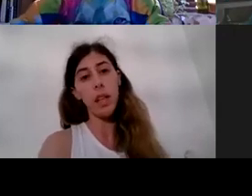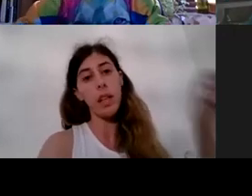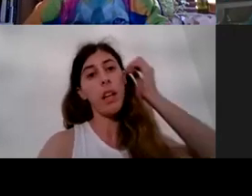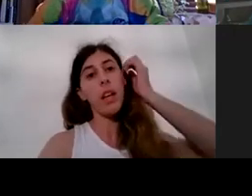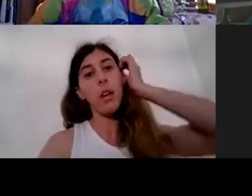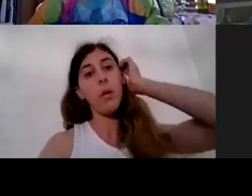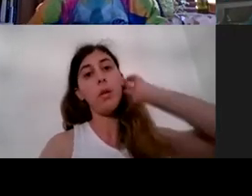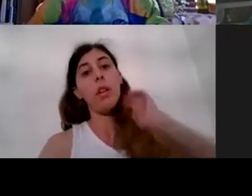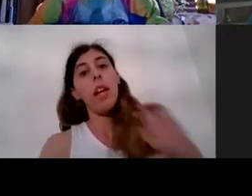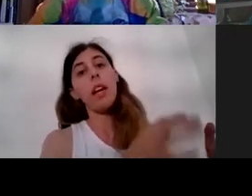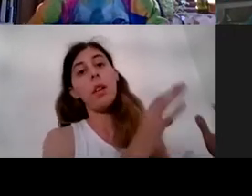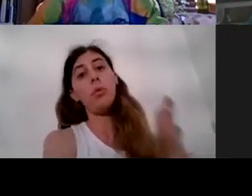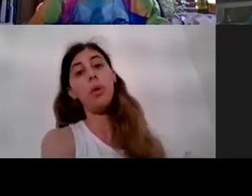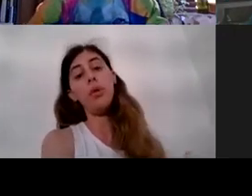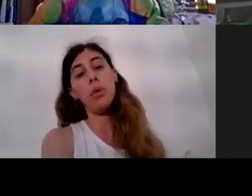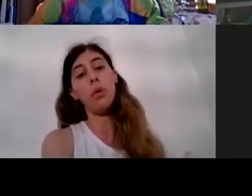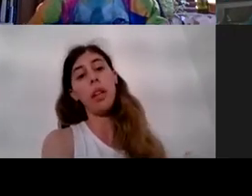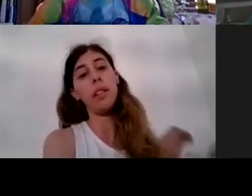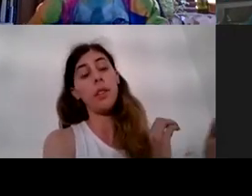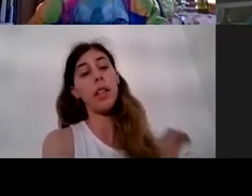protocol.